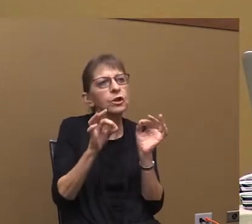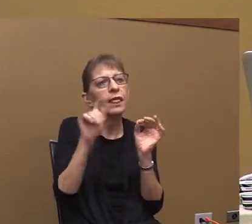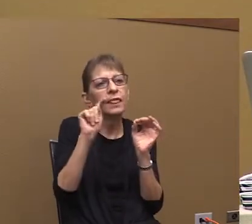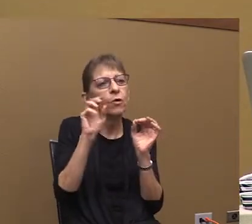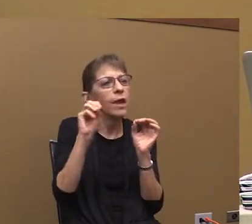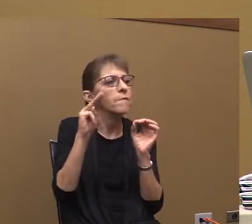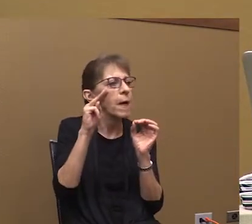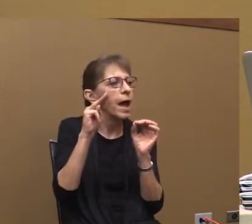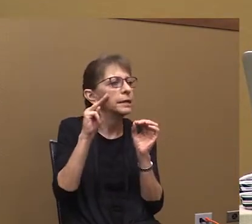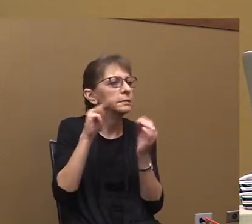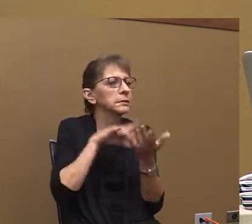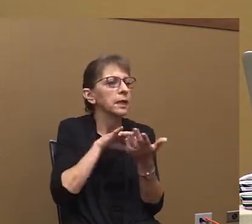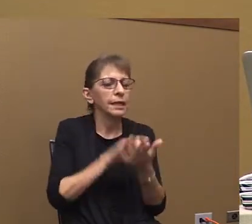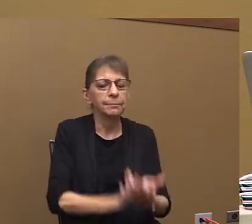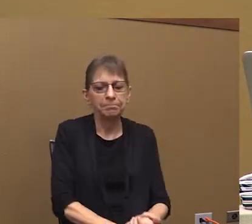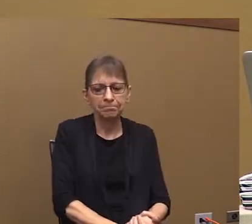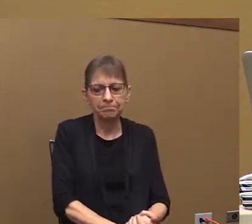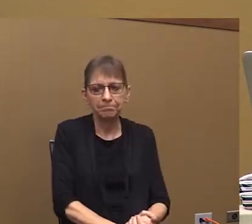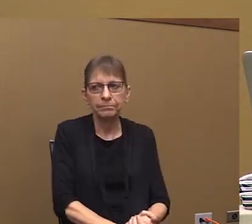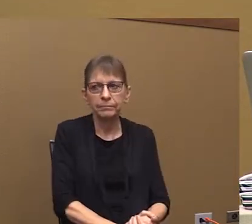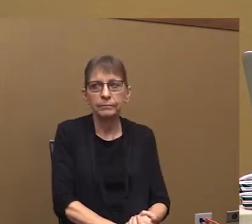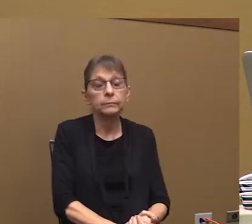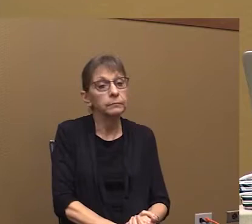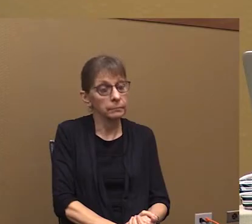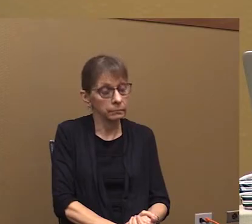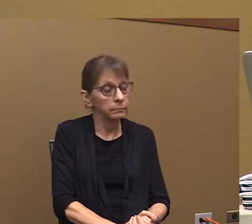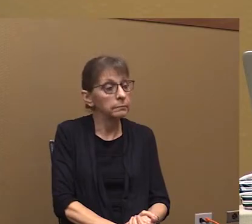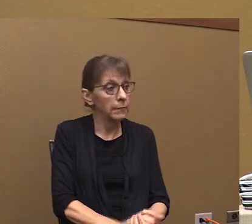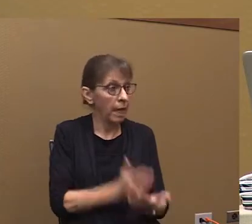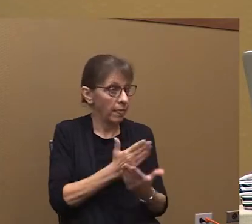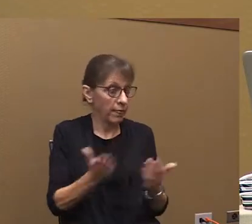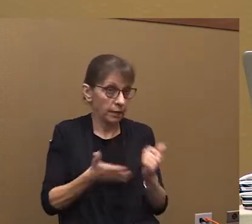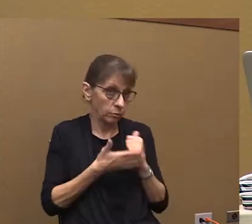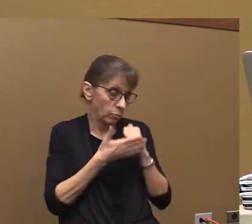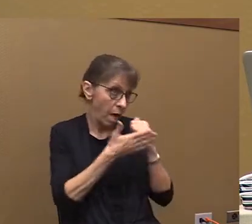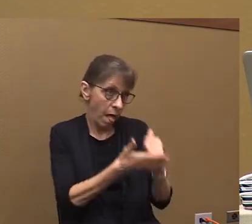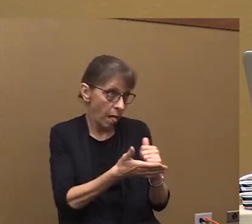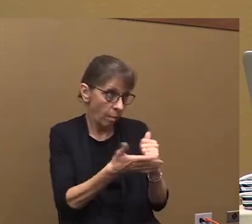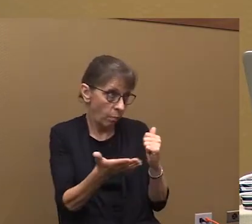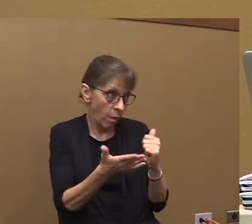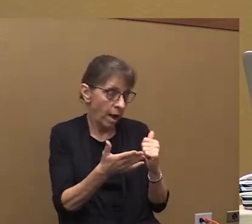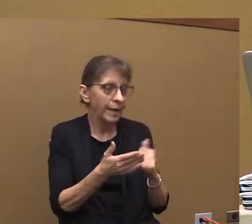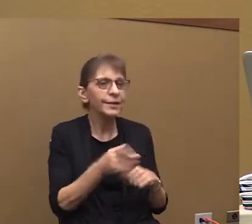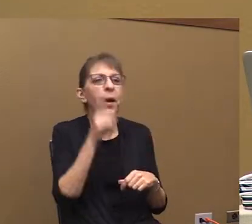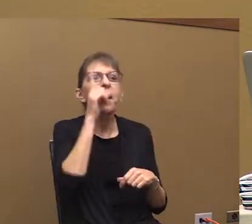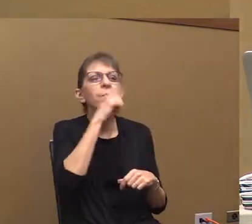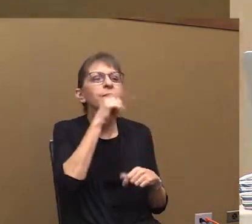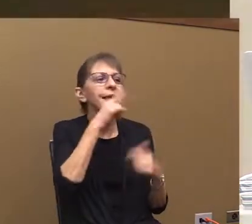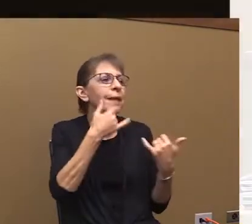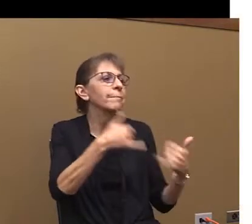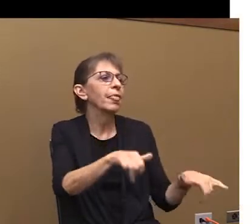And this was from that Language and Theory of Mind study.